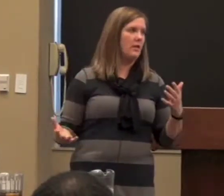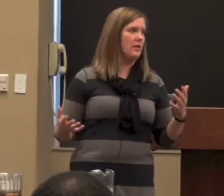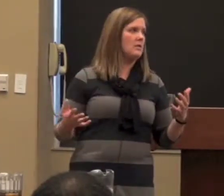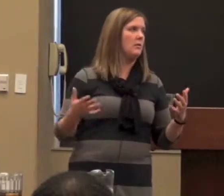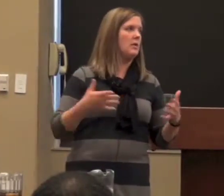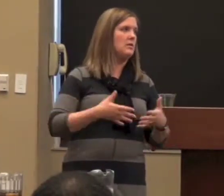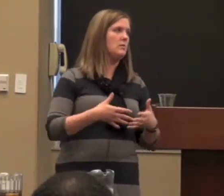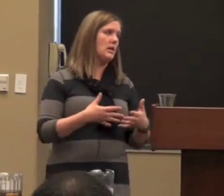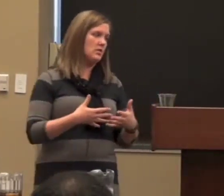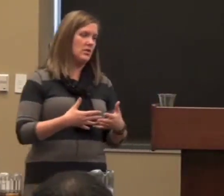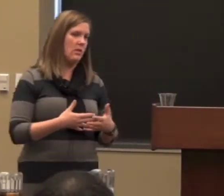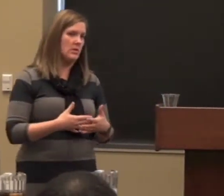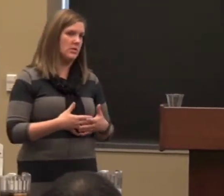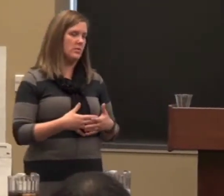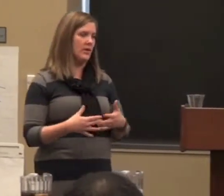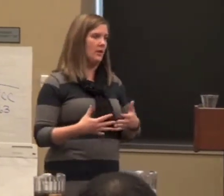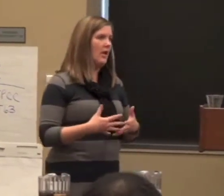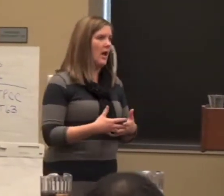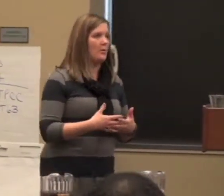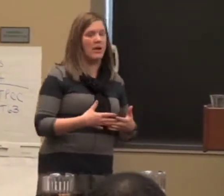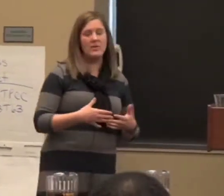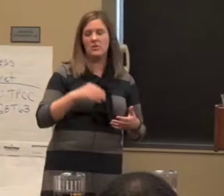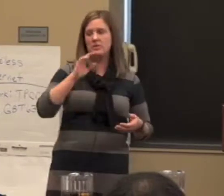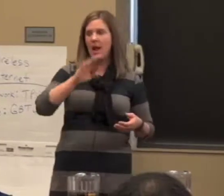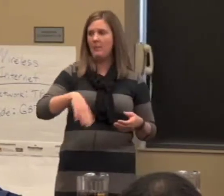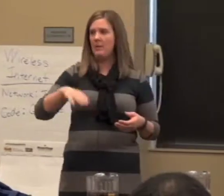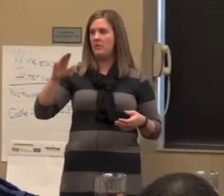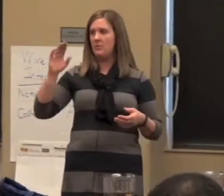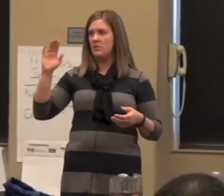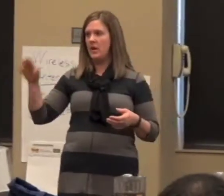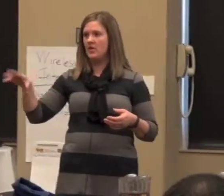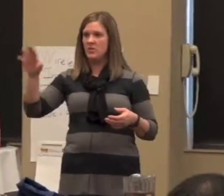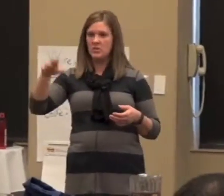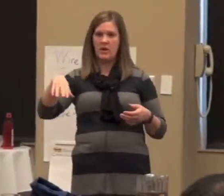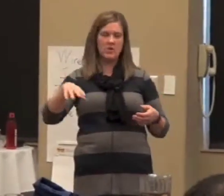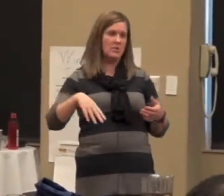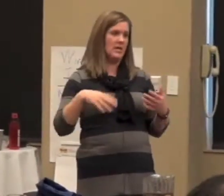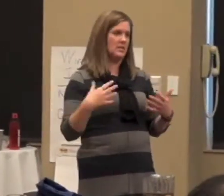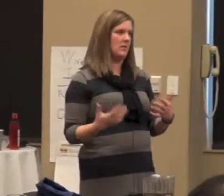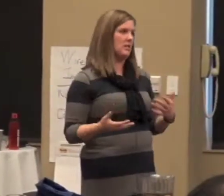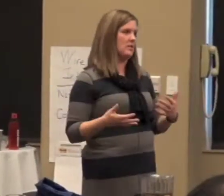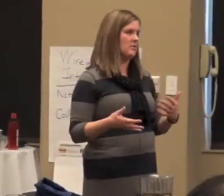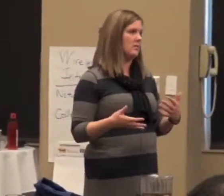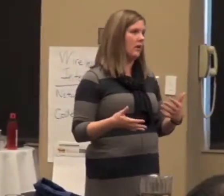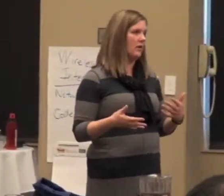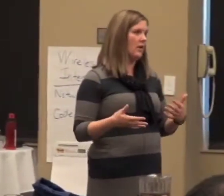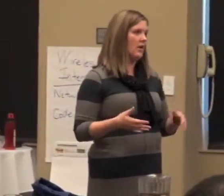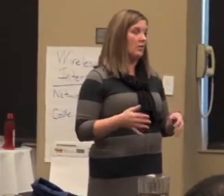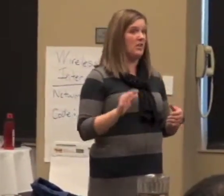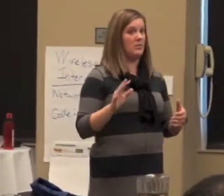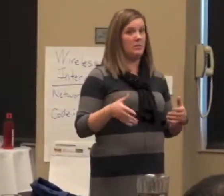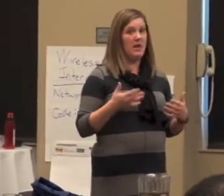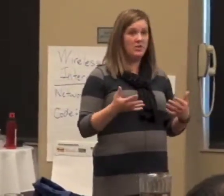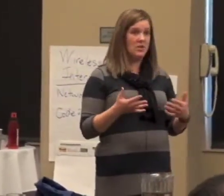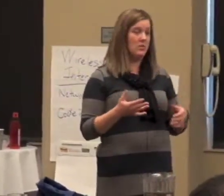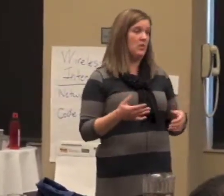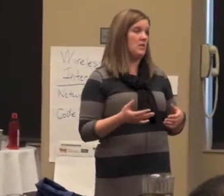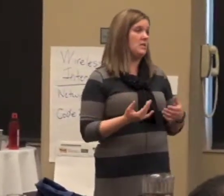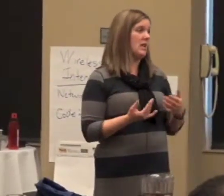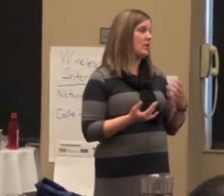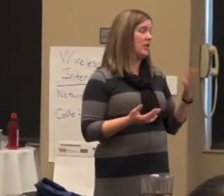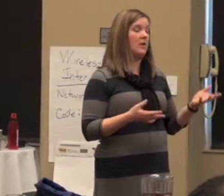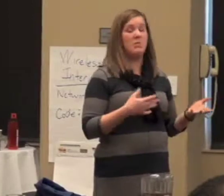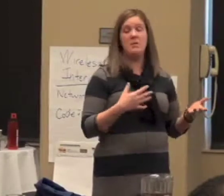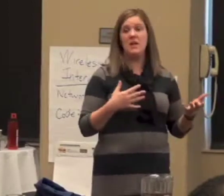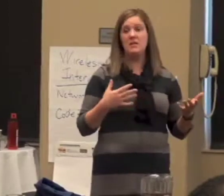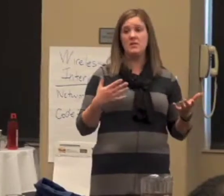different things that we need to make sure that we're doing, and we're not just hopping from strategy to strategy because something doesn't work. We need to be patient, we need to